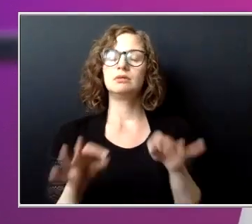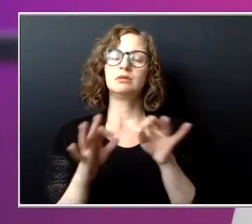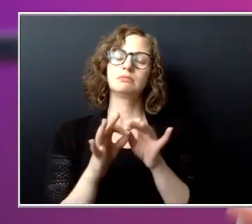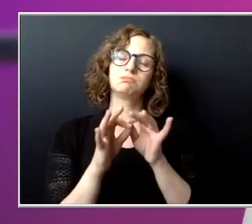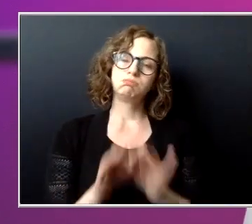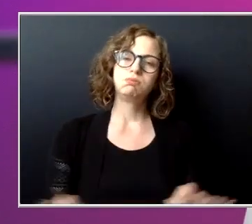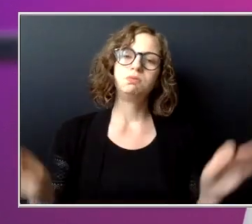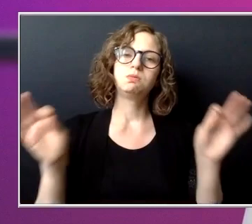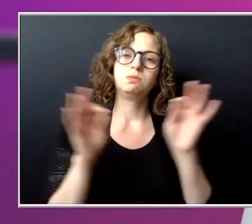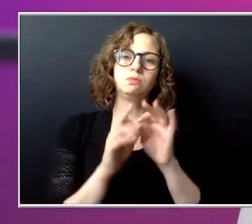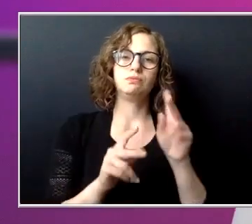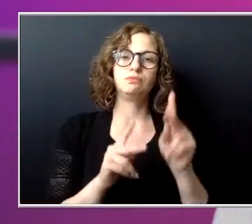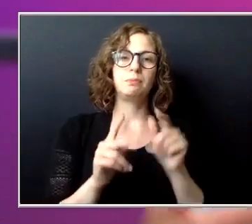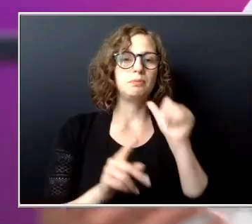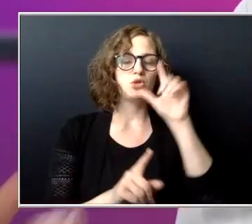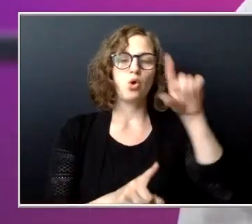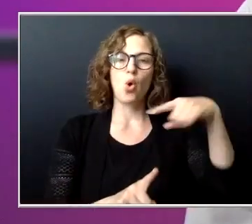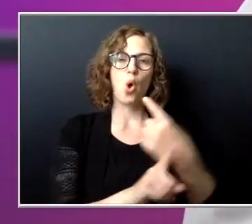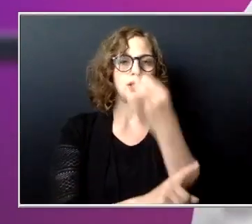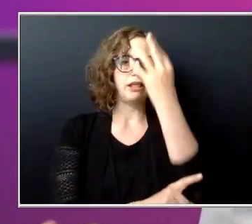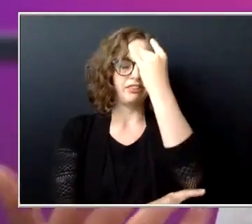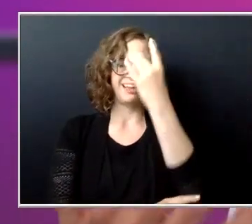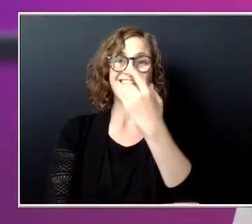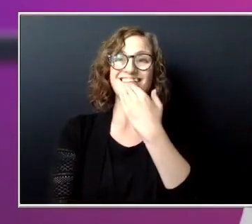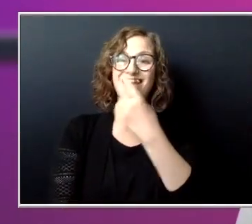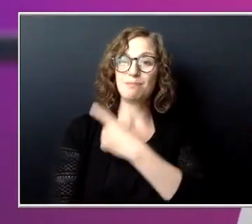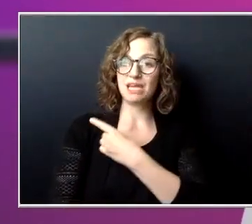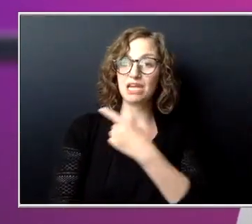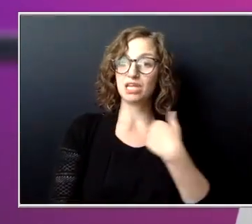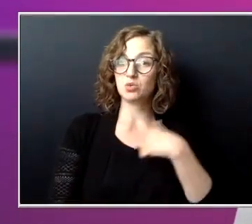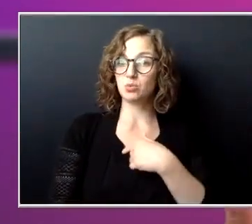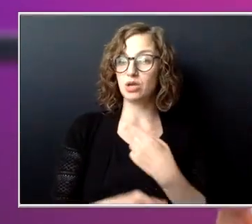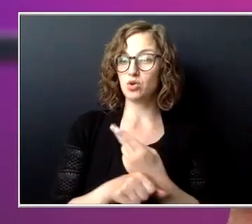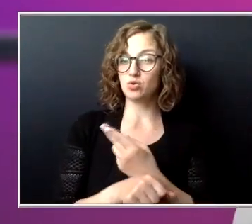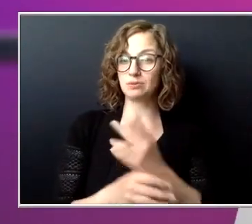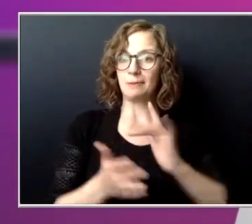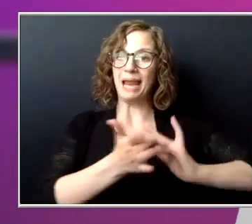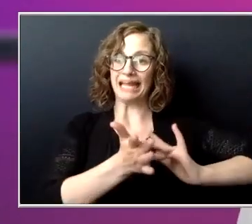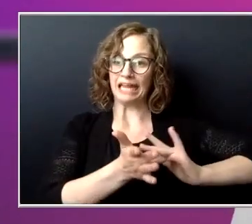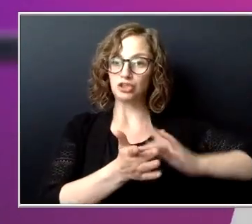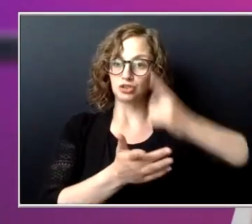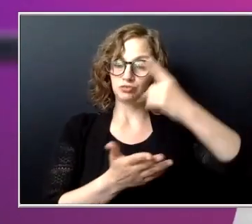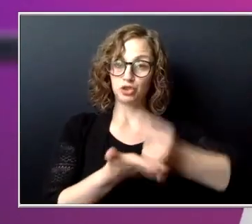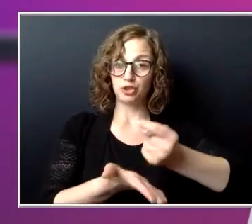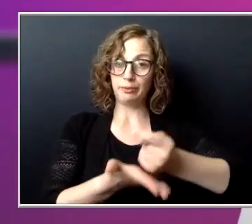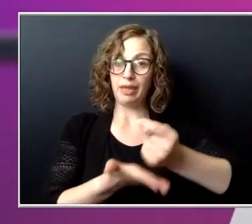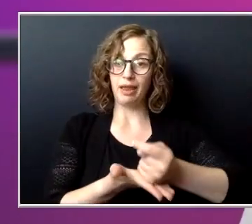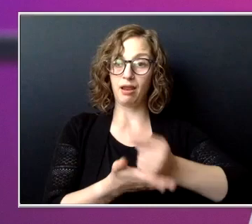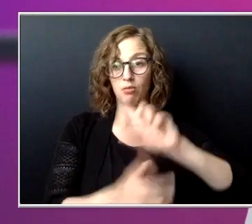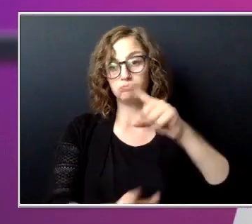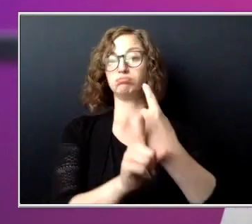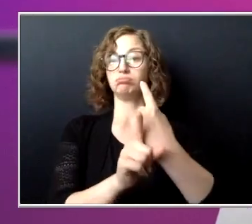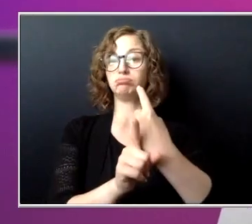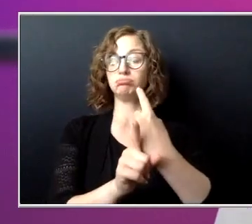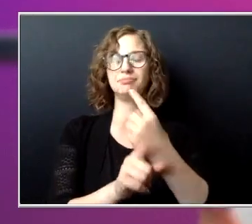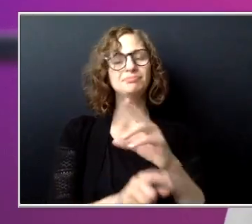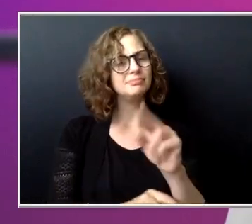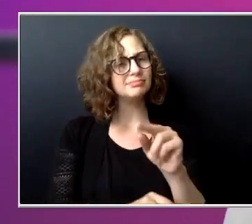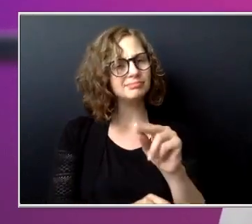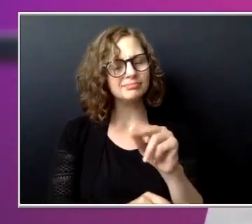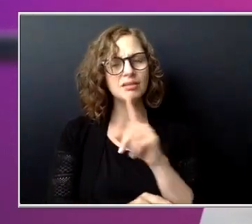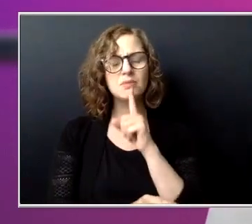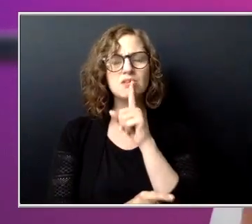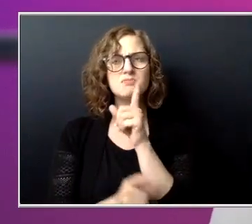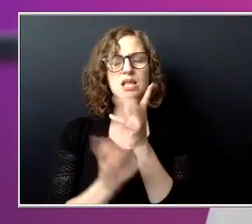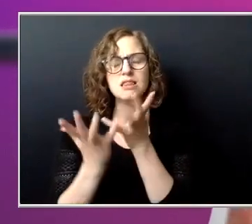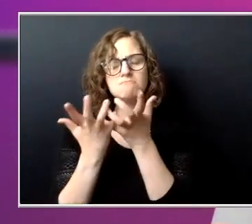to think about diabetes as something that we treat with medications, but something that really is so interlinked with